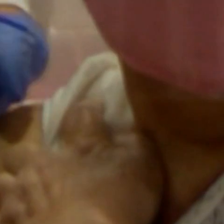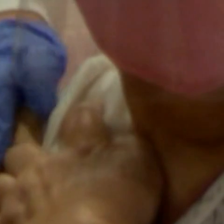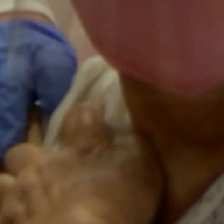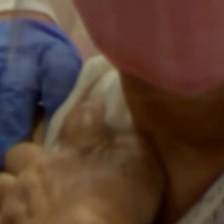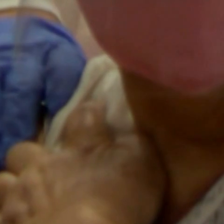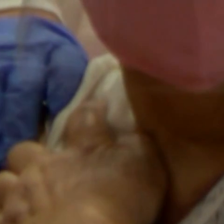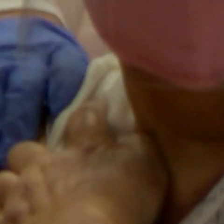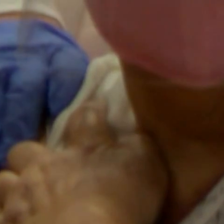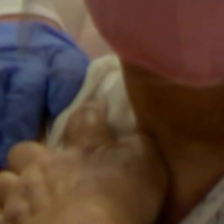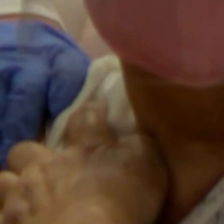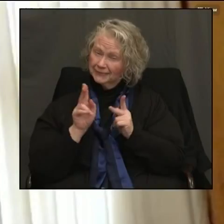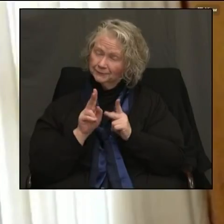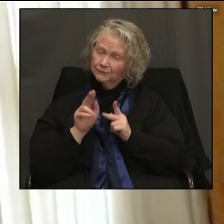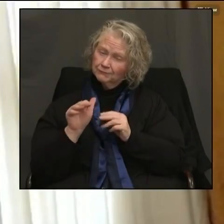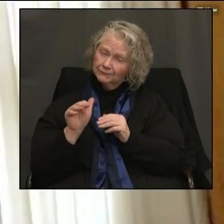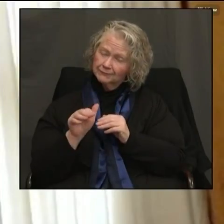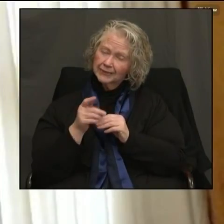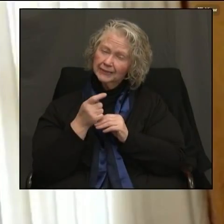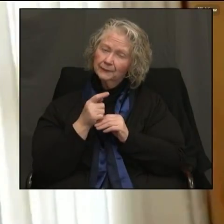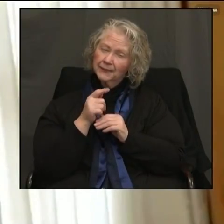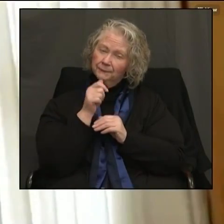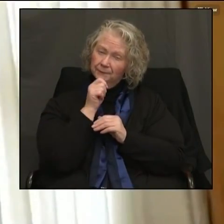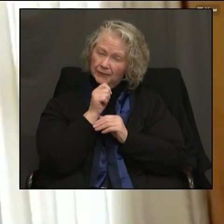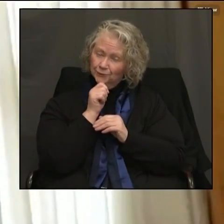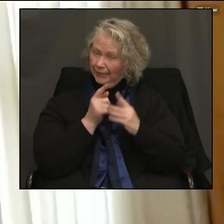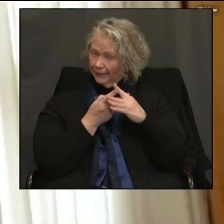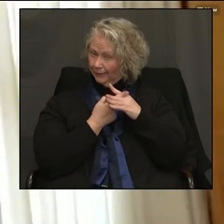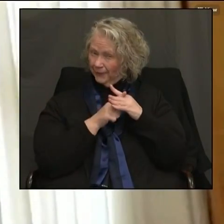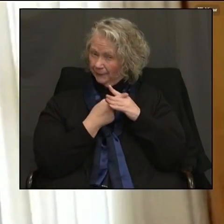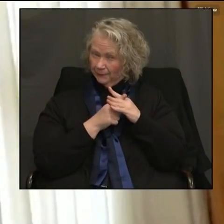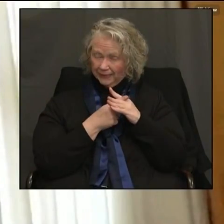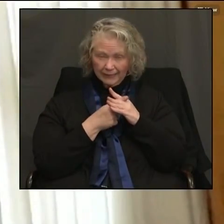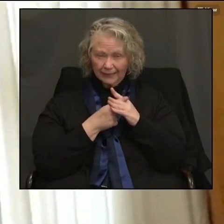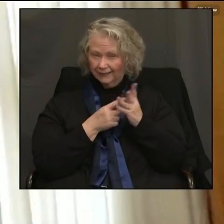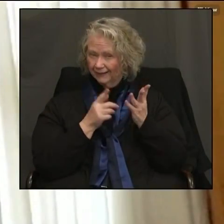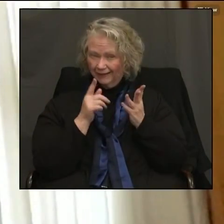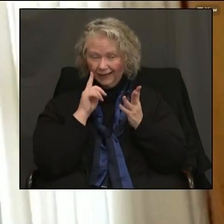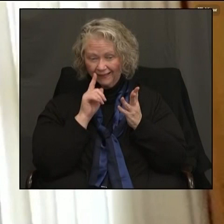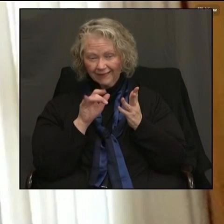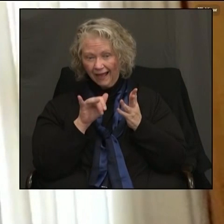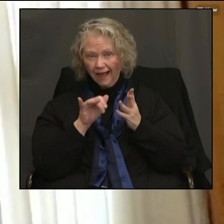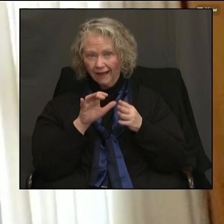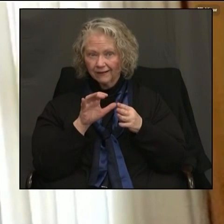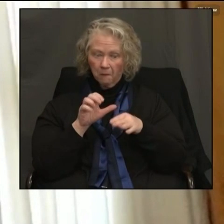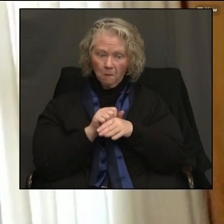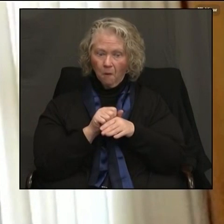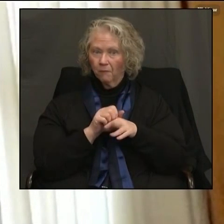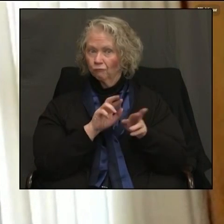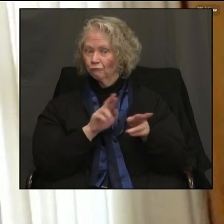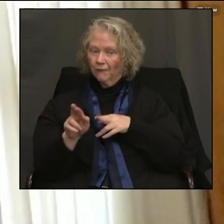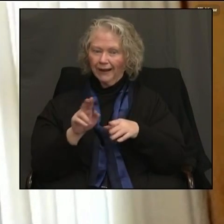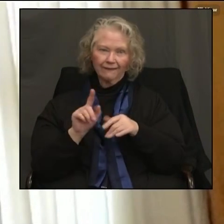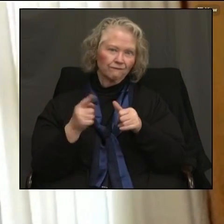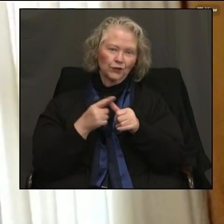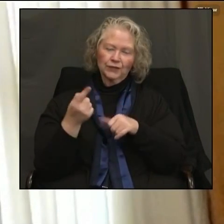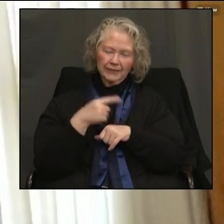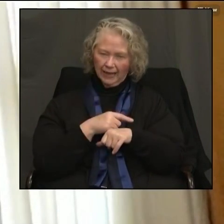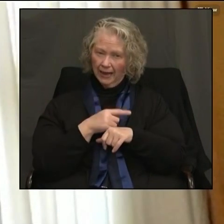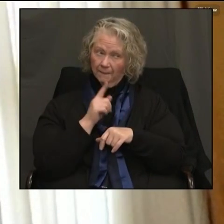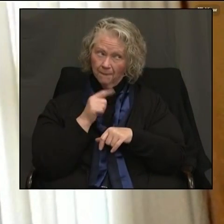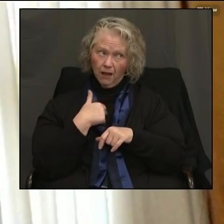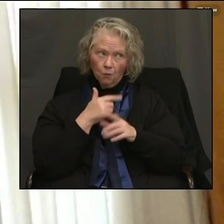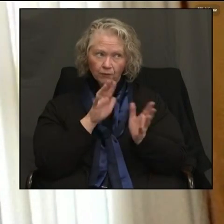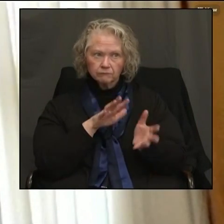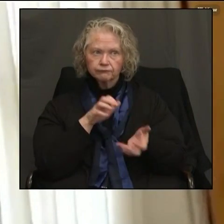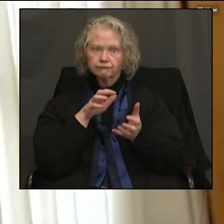we'll have to ask people to be a little patient at the beginning of a new phase. We won't have 600,000 appointments available day one, but, you know, with 200,000 doses